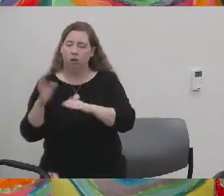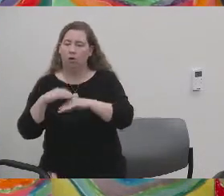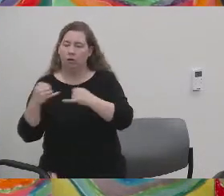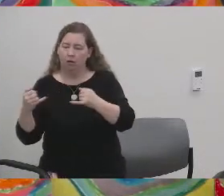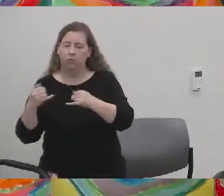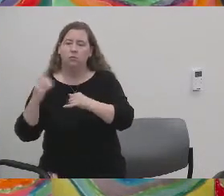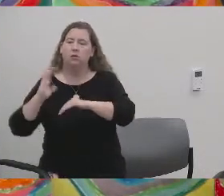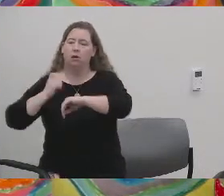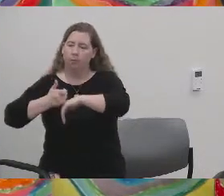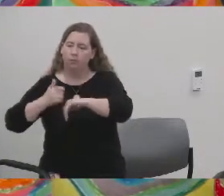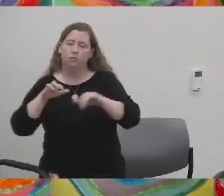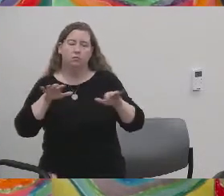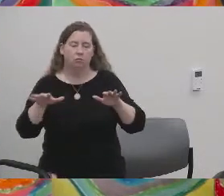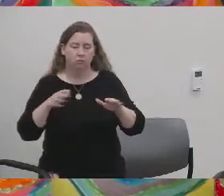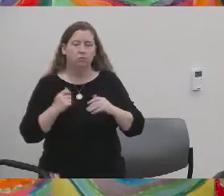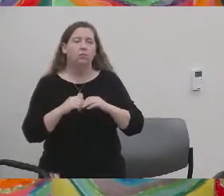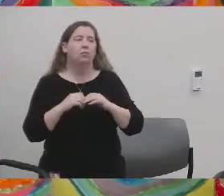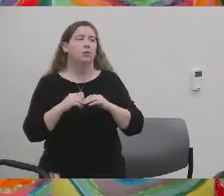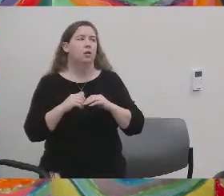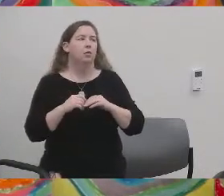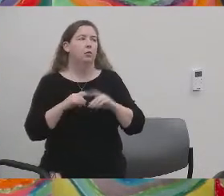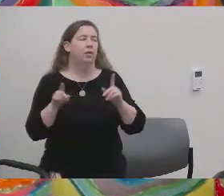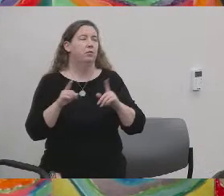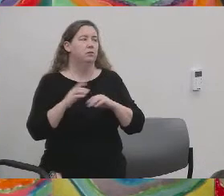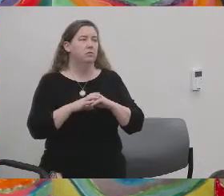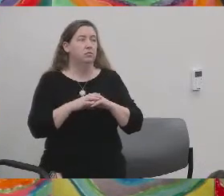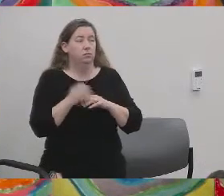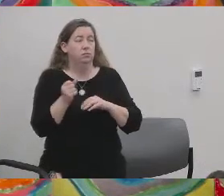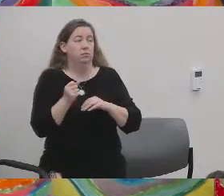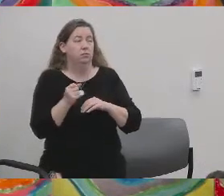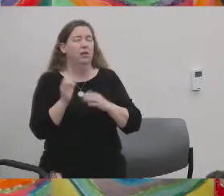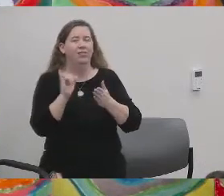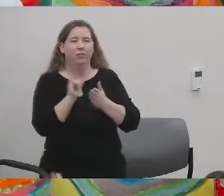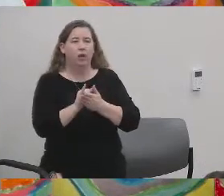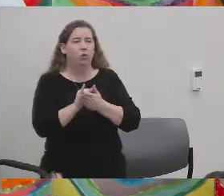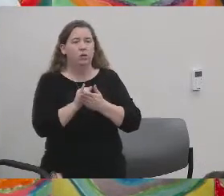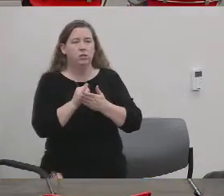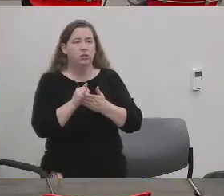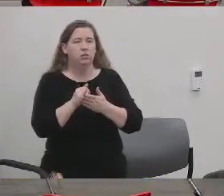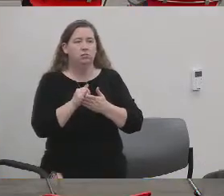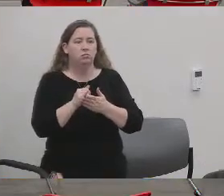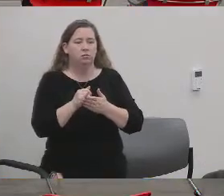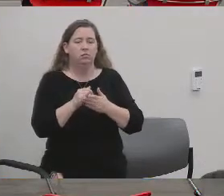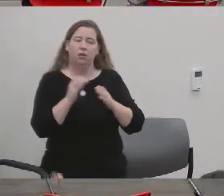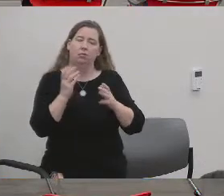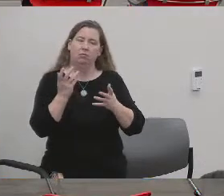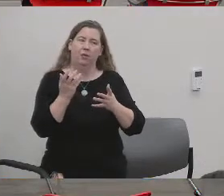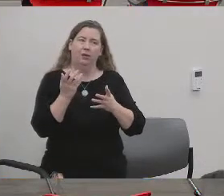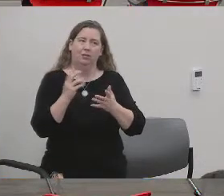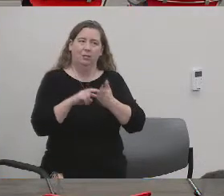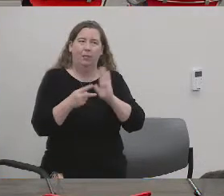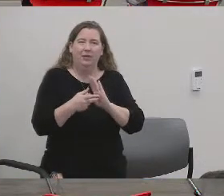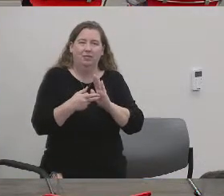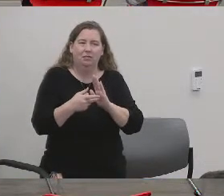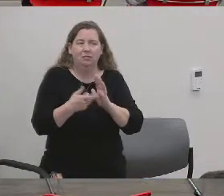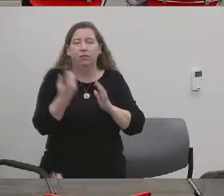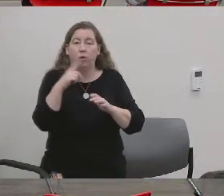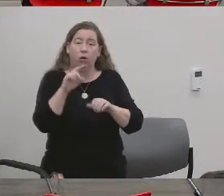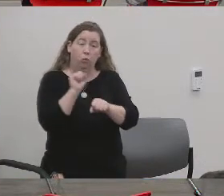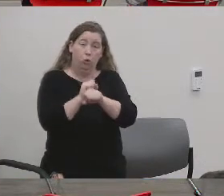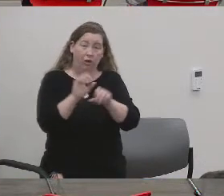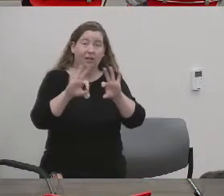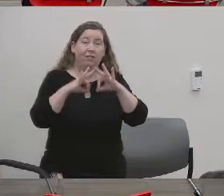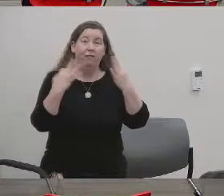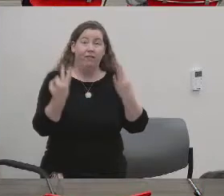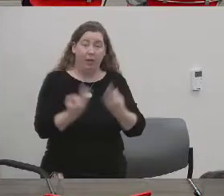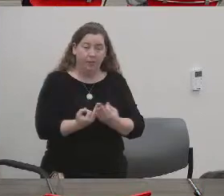But so I think, and you had mentioned that, Yeah, that I really mean, that played was into it. the main driver as a working family. What was I going to do if it was 2 kids were